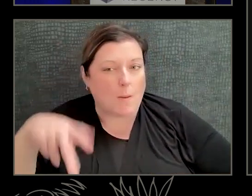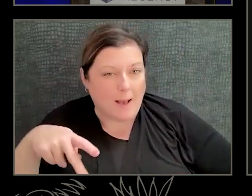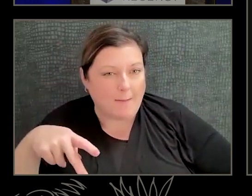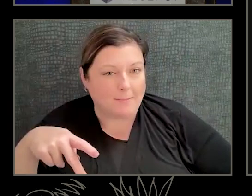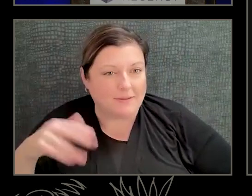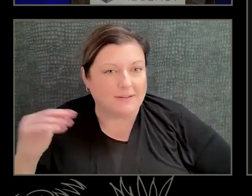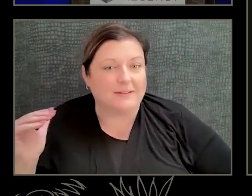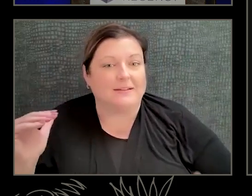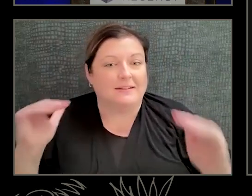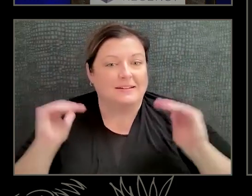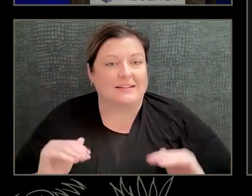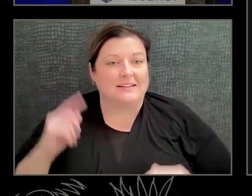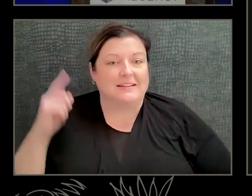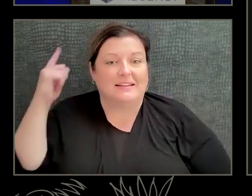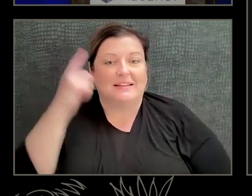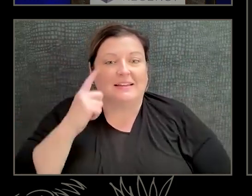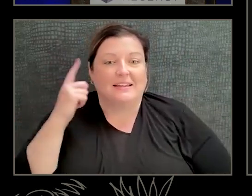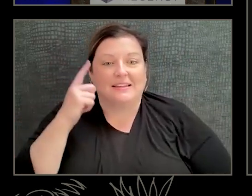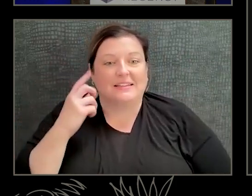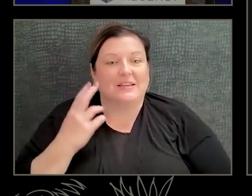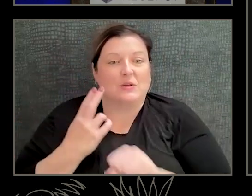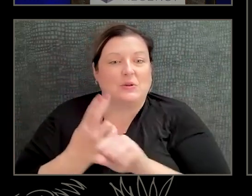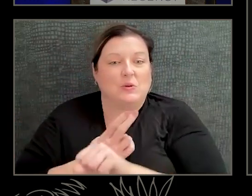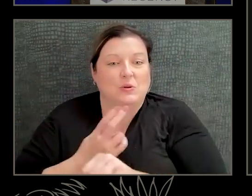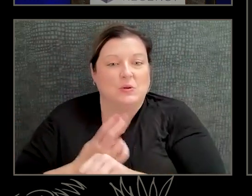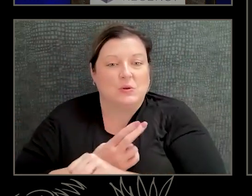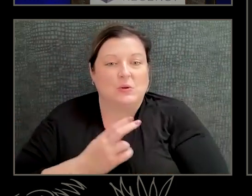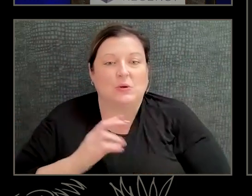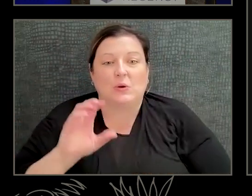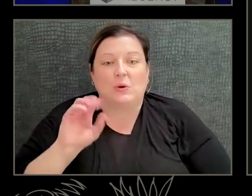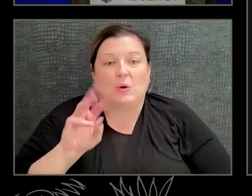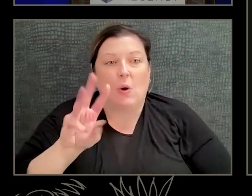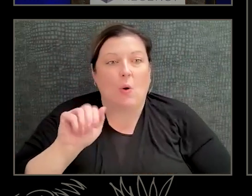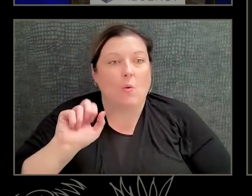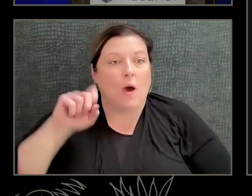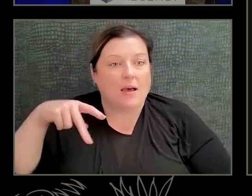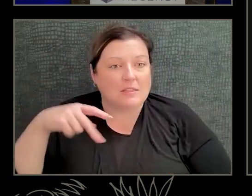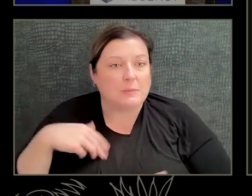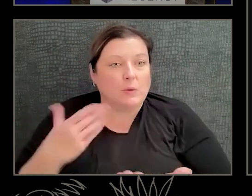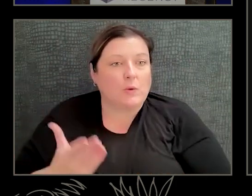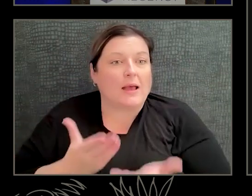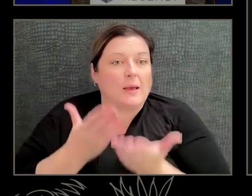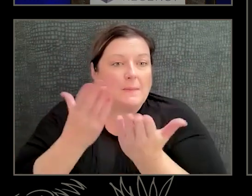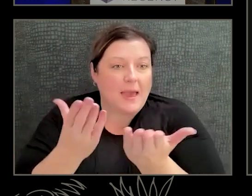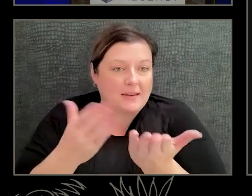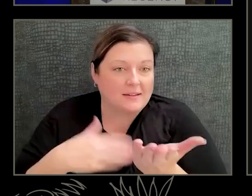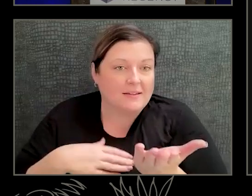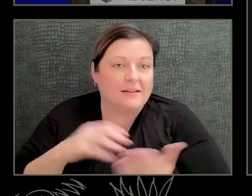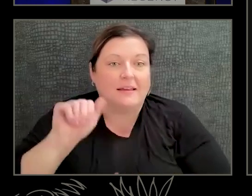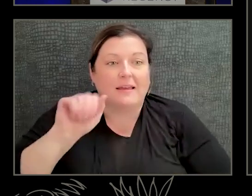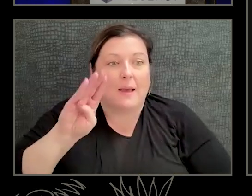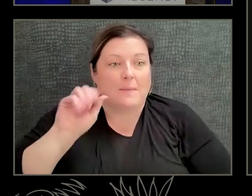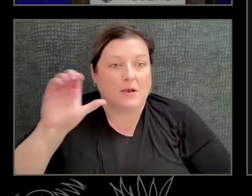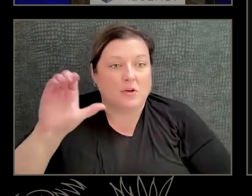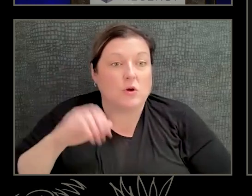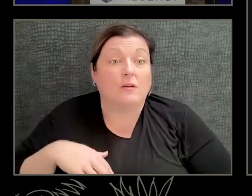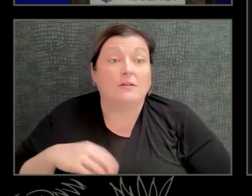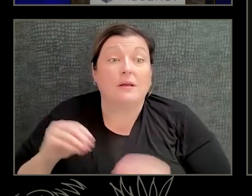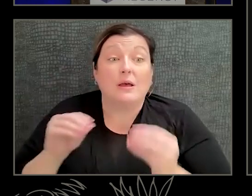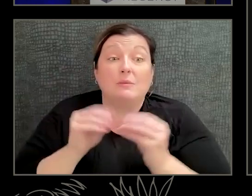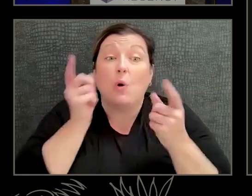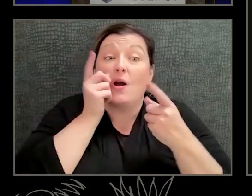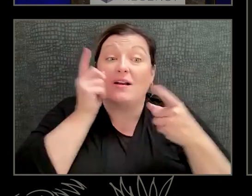but consider using OWASP recommended attribute-based access control. It's more effective in implementing the principle of